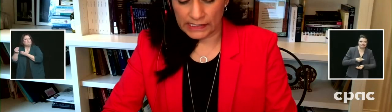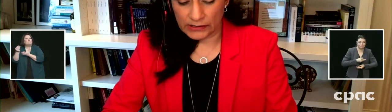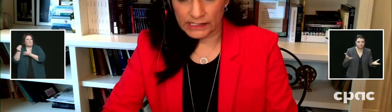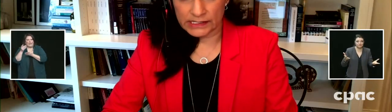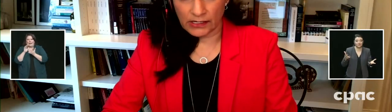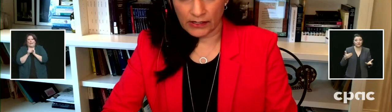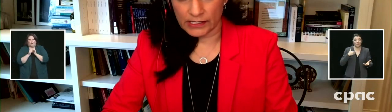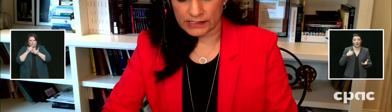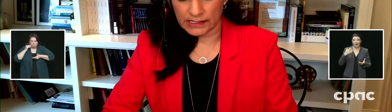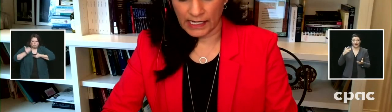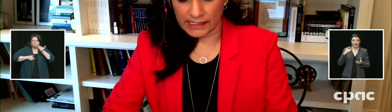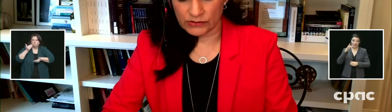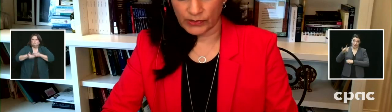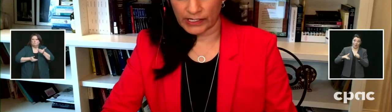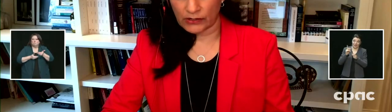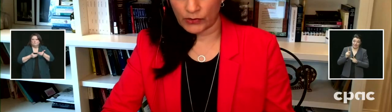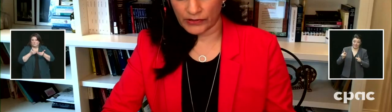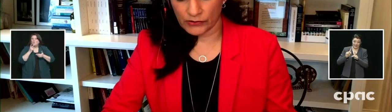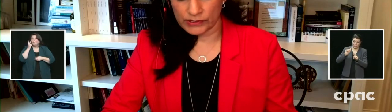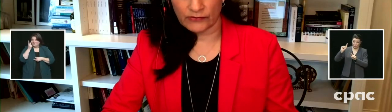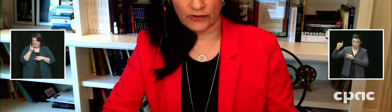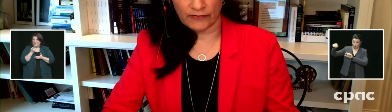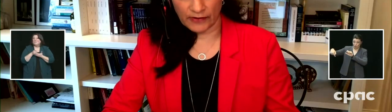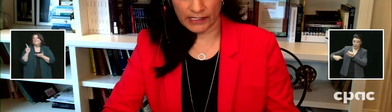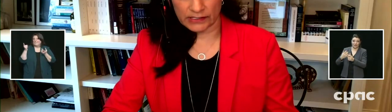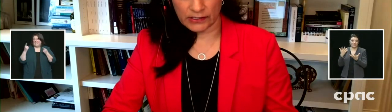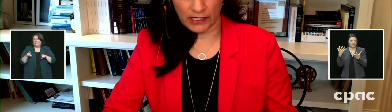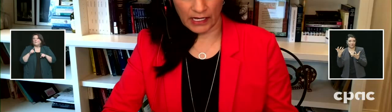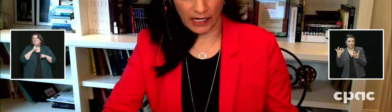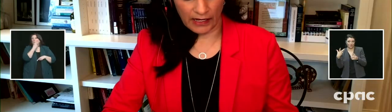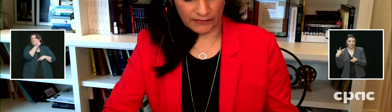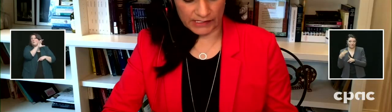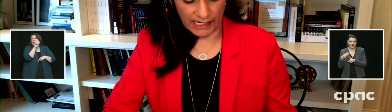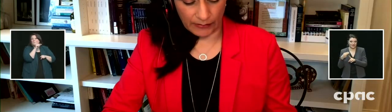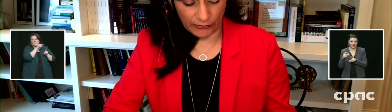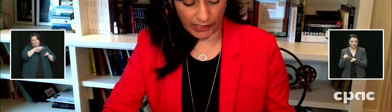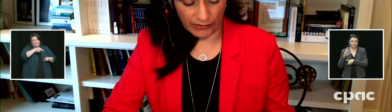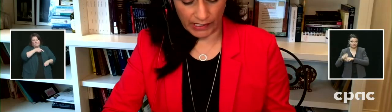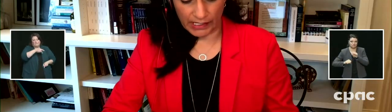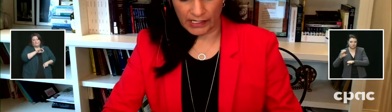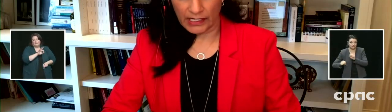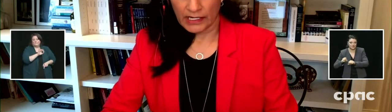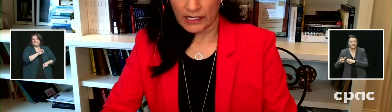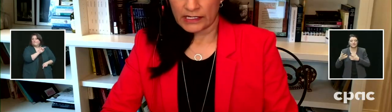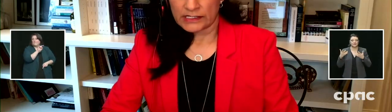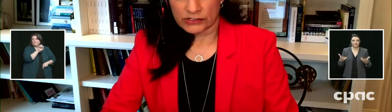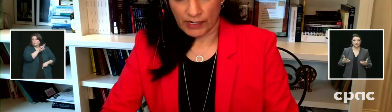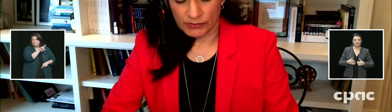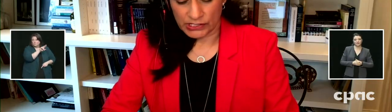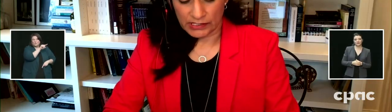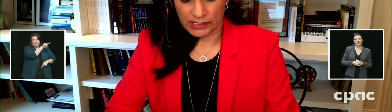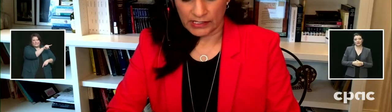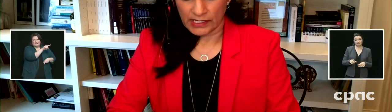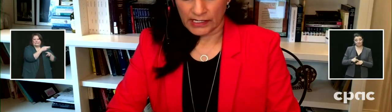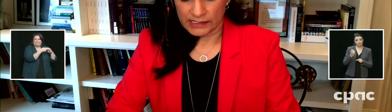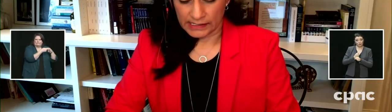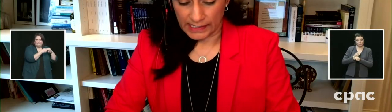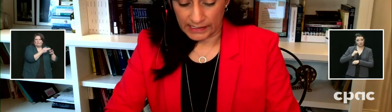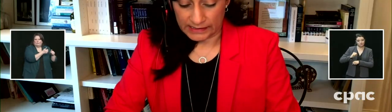We clearly saw this last week with news from Pfizer of temporary